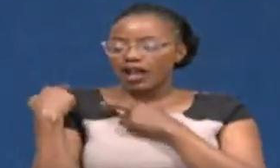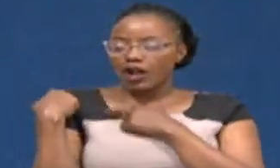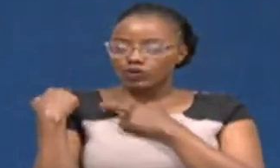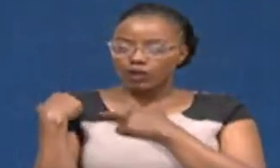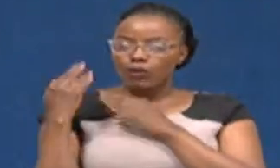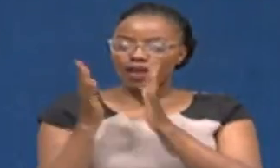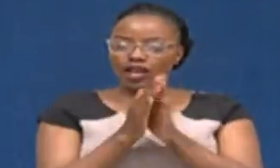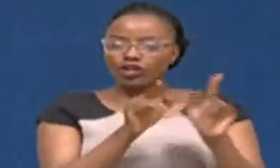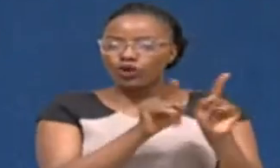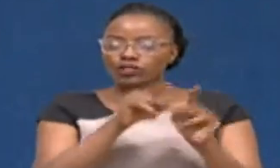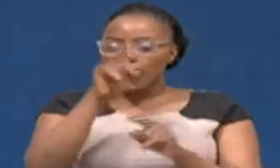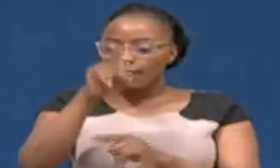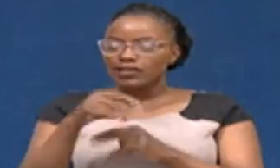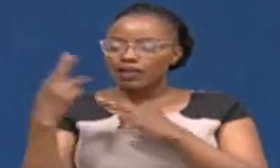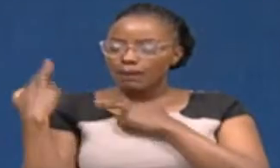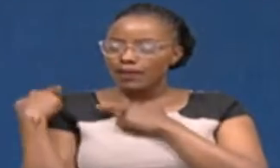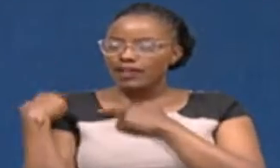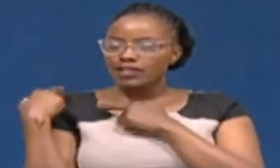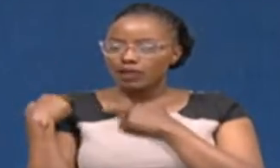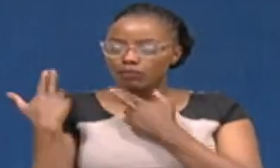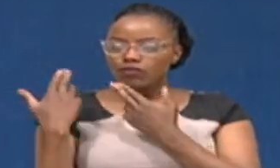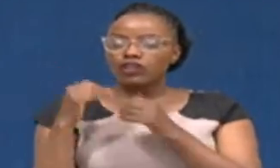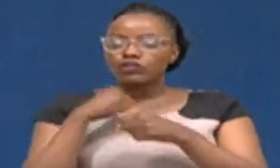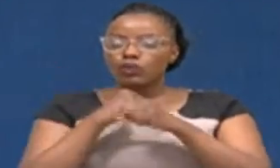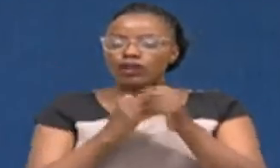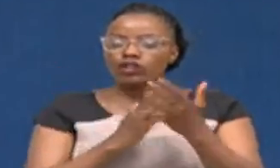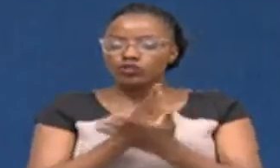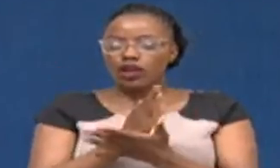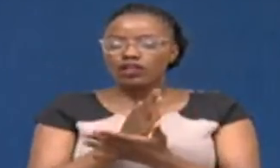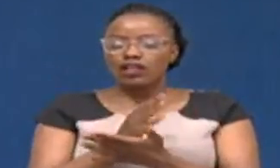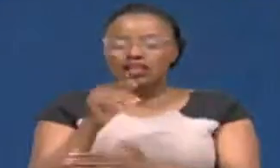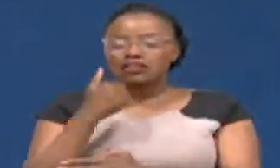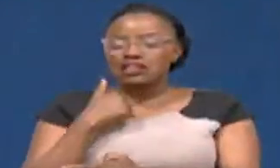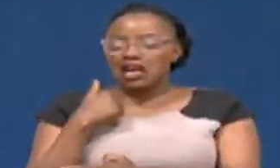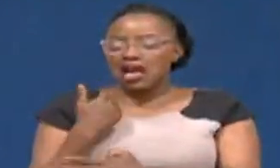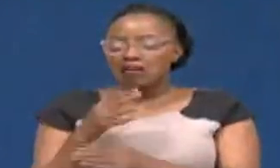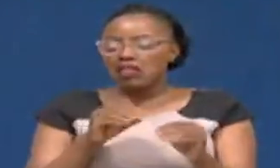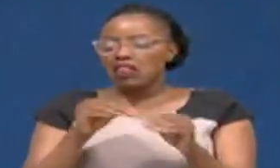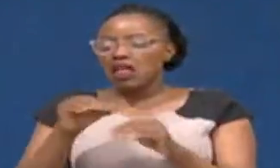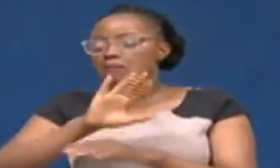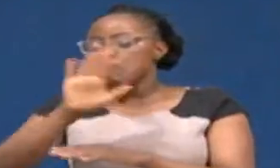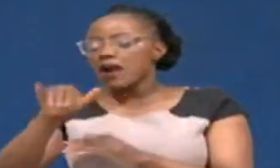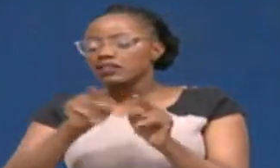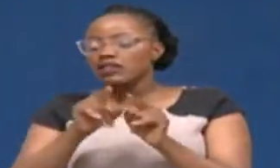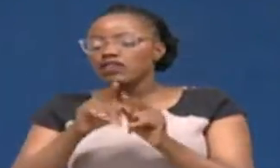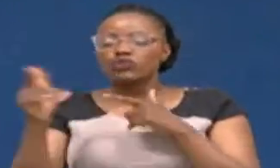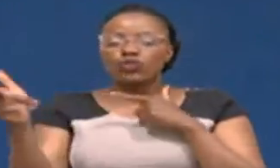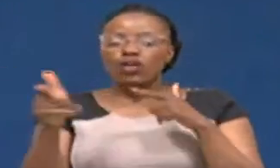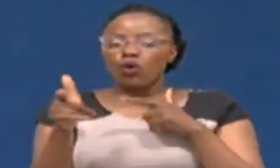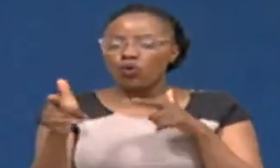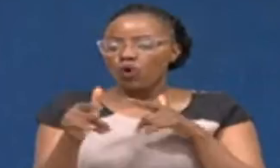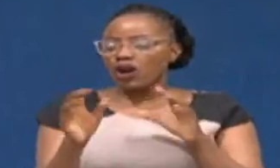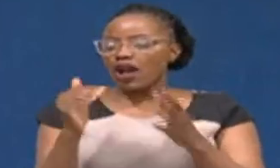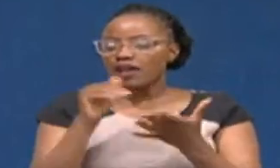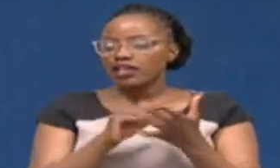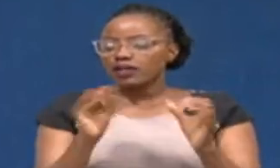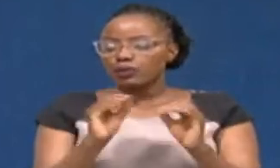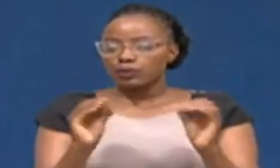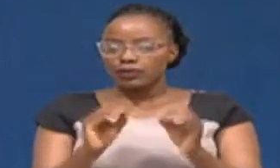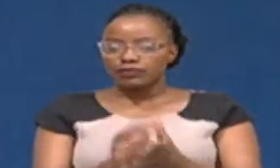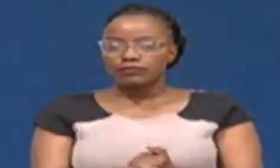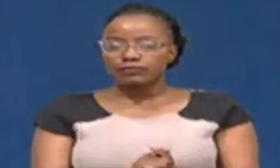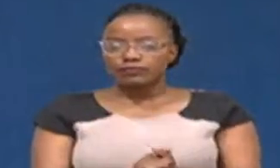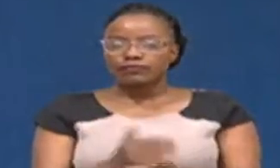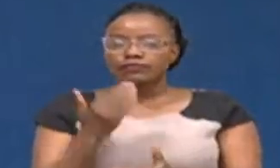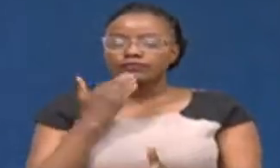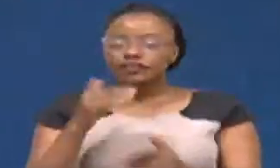account, and they must be responsible enough to ensure that they don't take us to the dogs. They don't take this country to the dogs. Back to you,